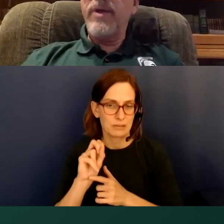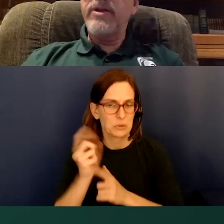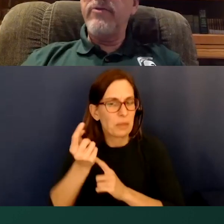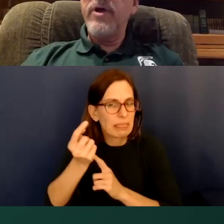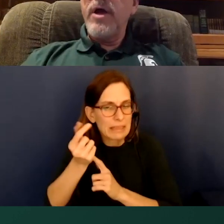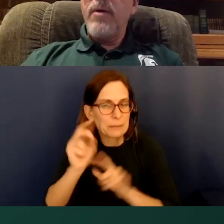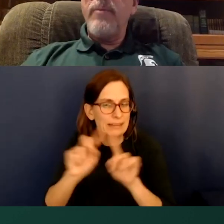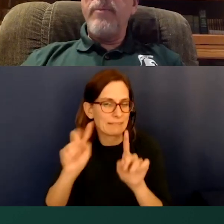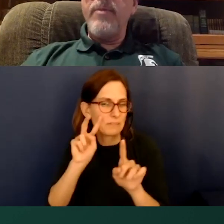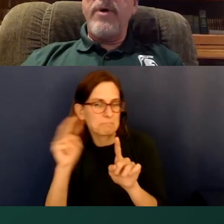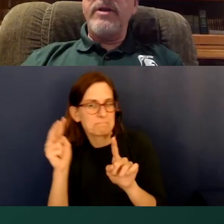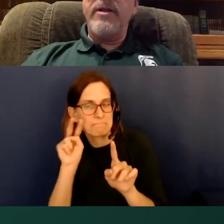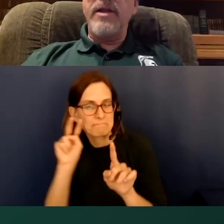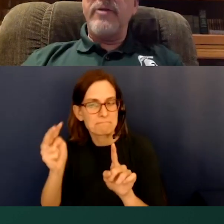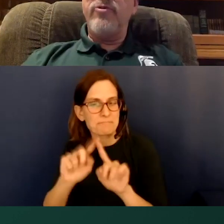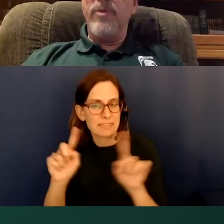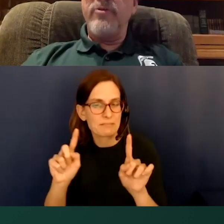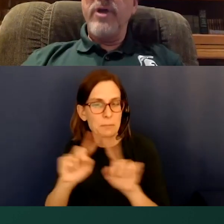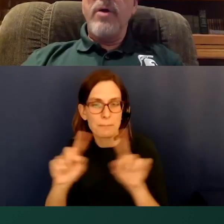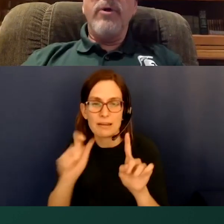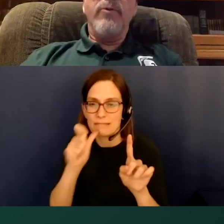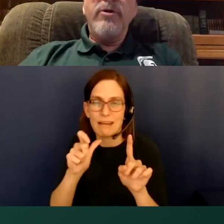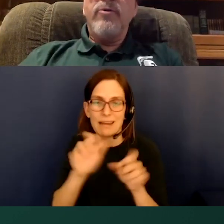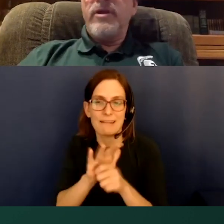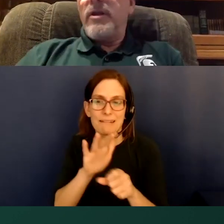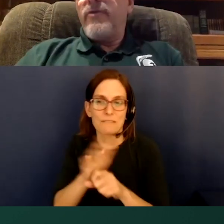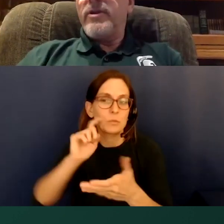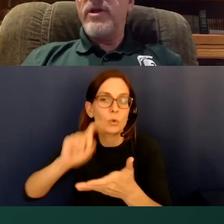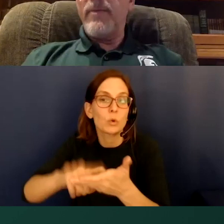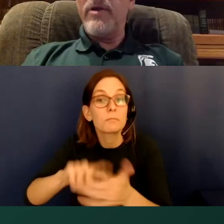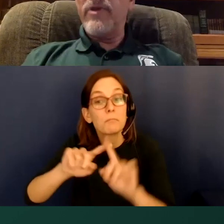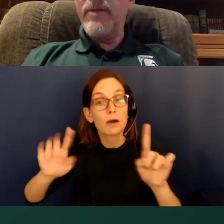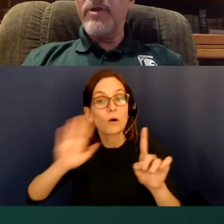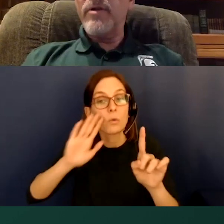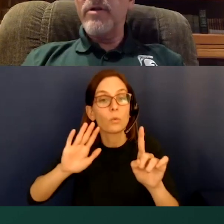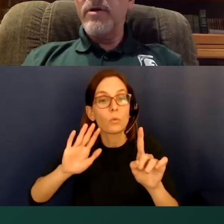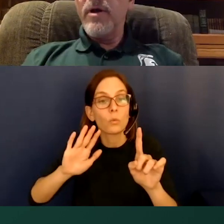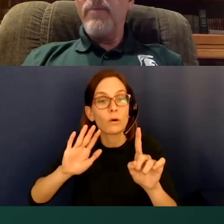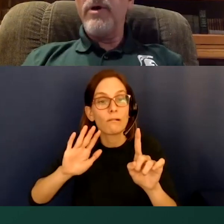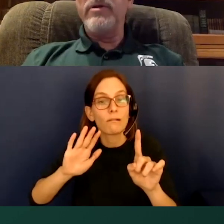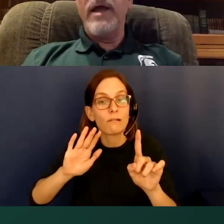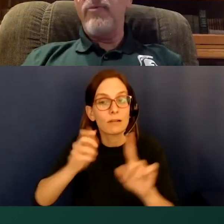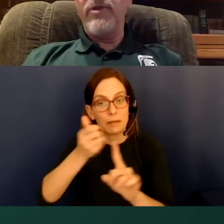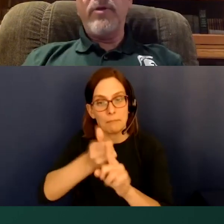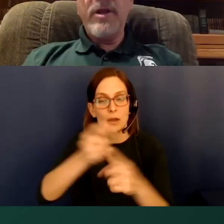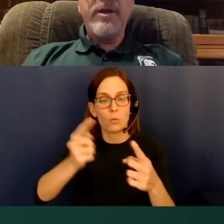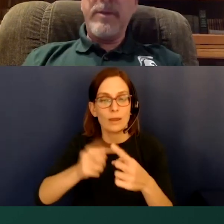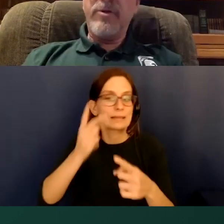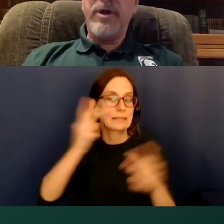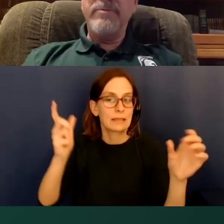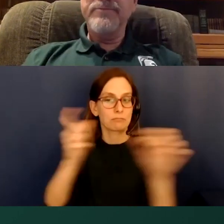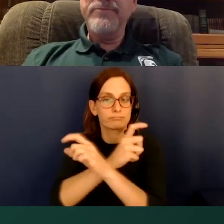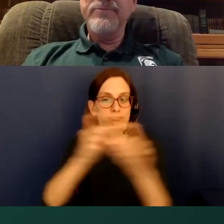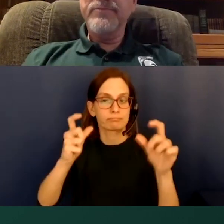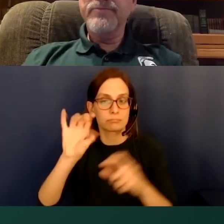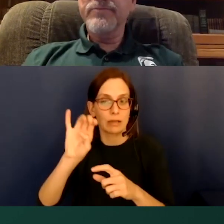in perspective, but it's not too much. What it will do is it'll affect the timing of eclipses, but not whether you see an eclipse or